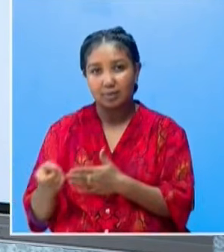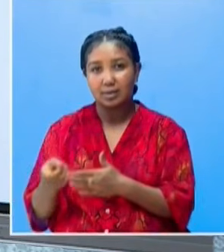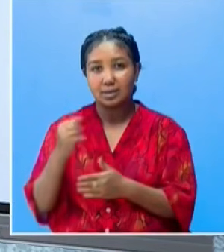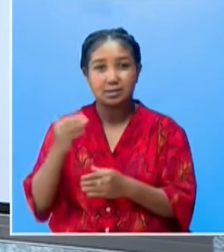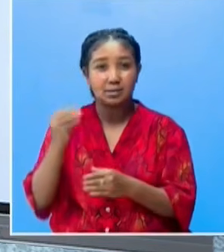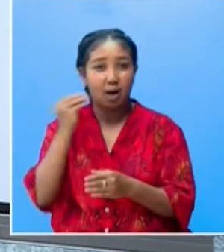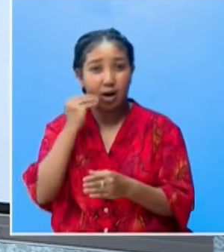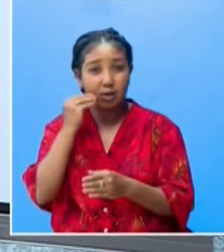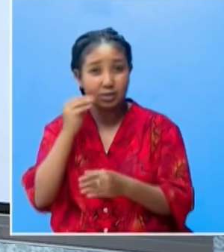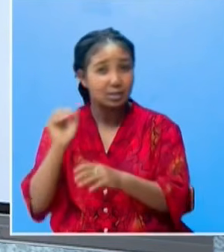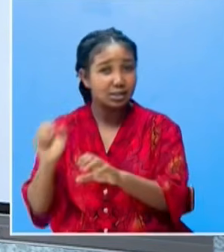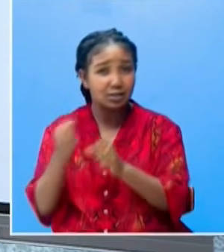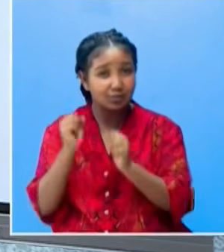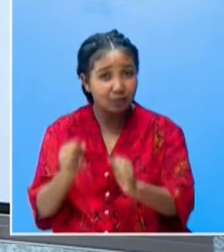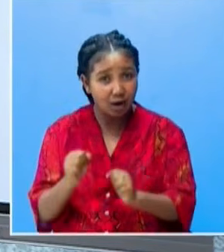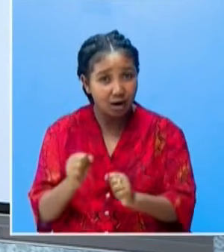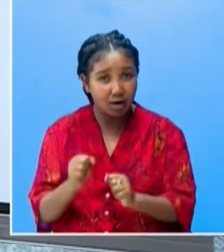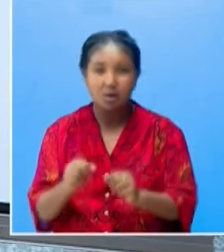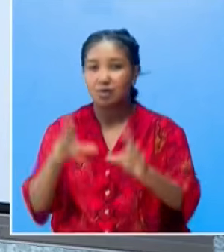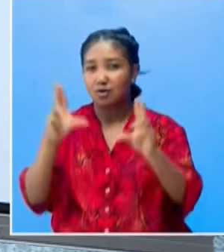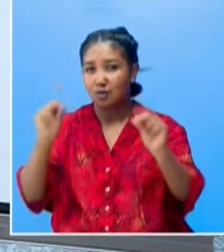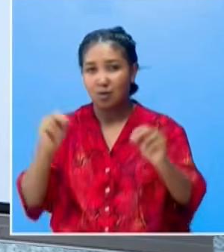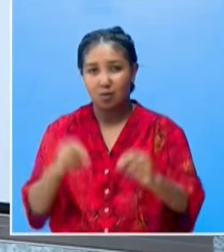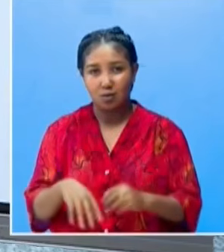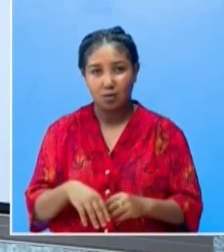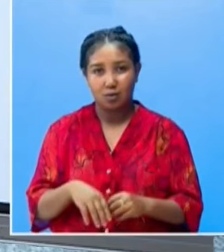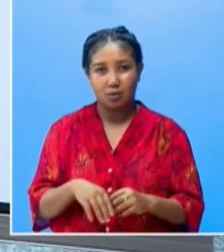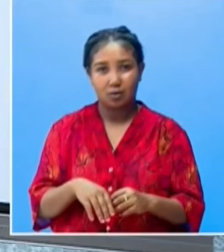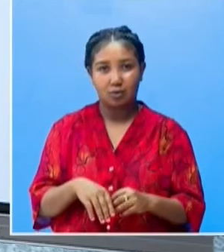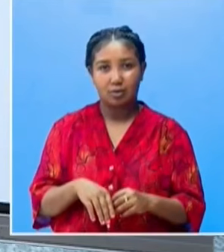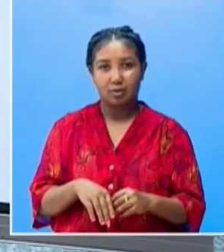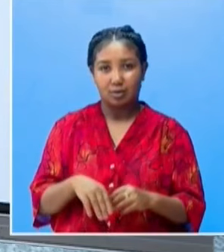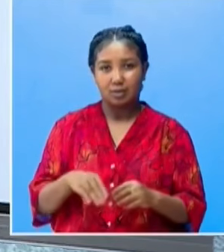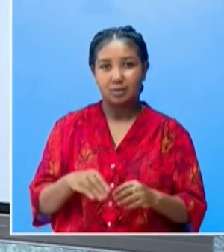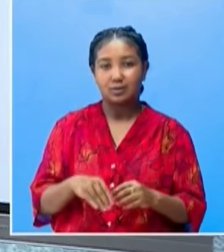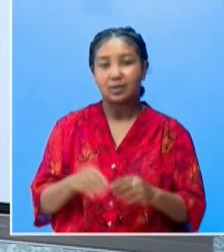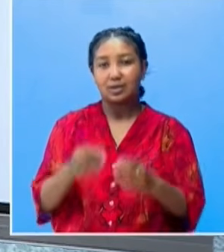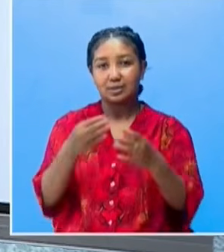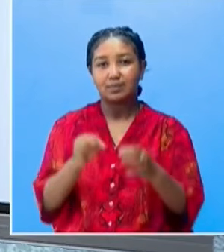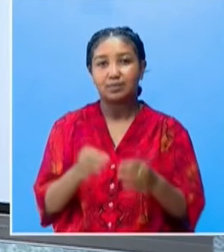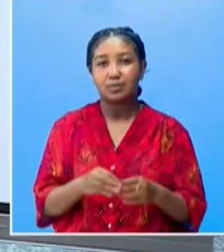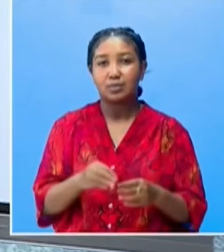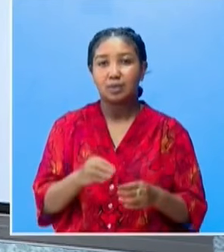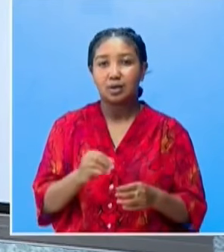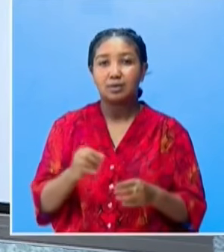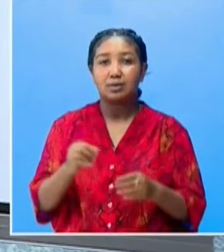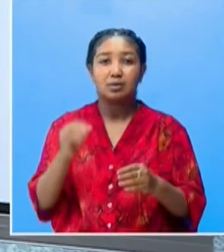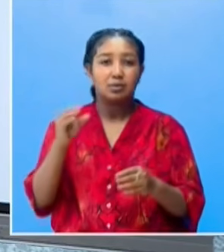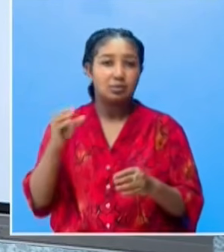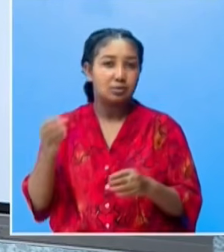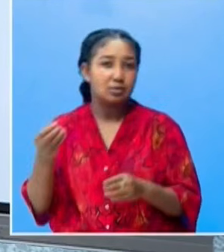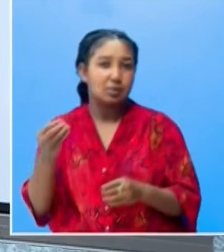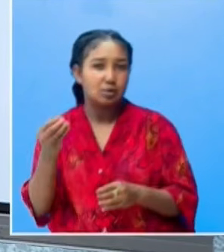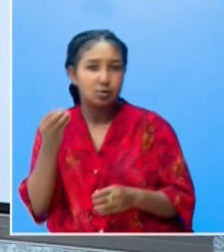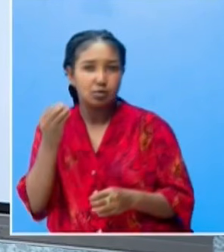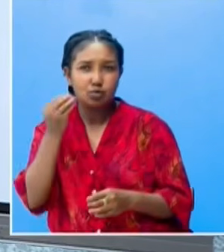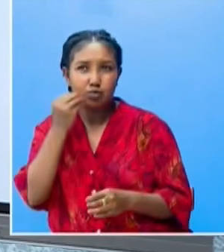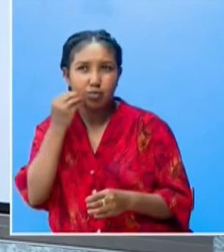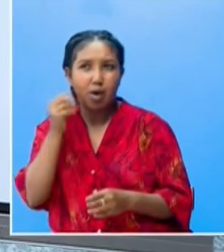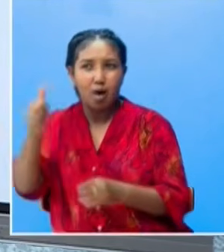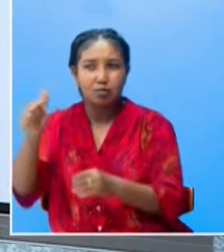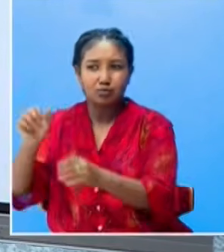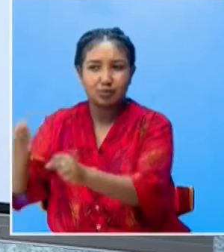the house the cleaner? No. Okay, let's go. The same thing. Is the room the cleaner? It is